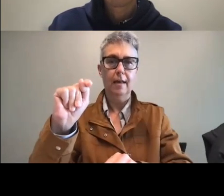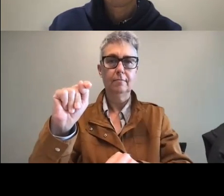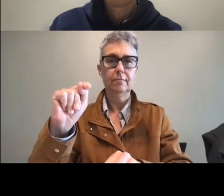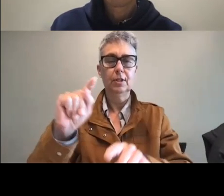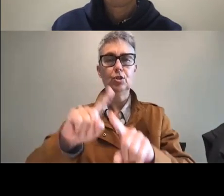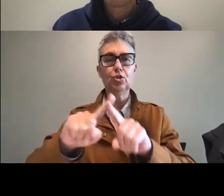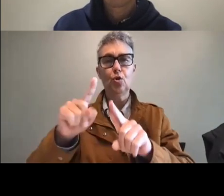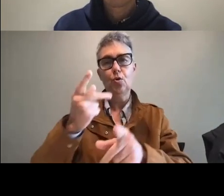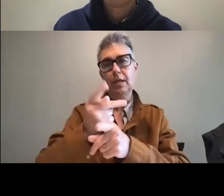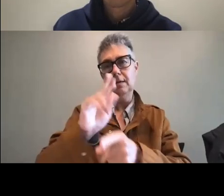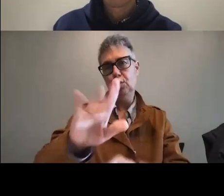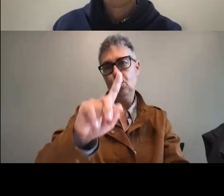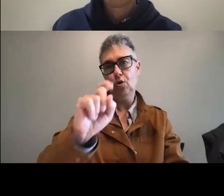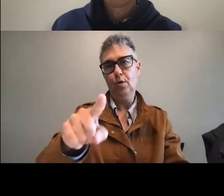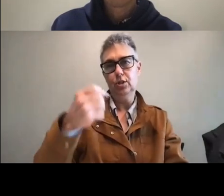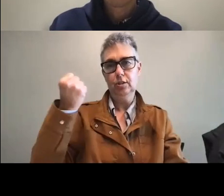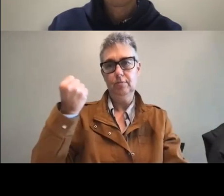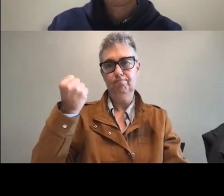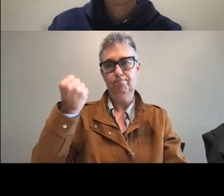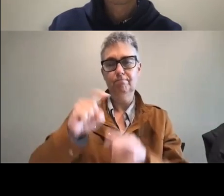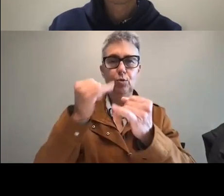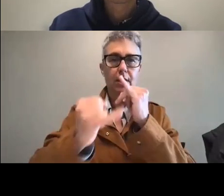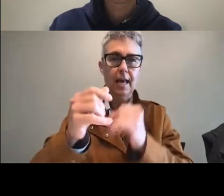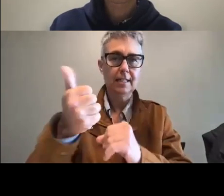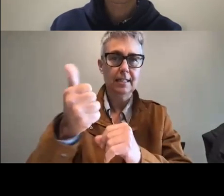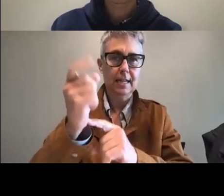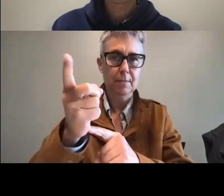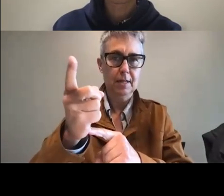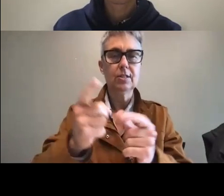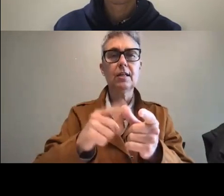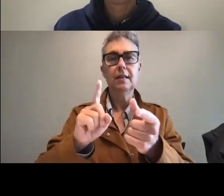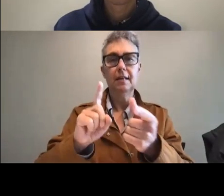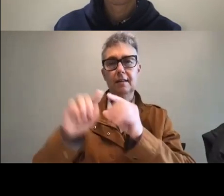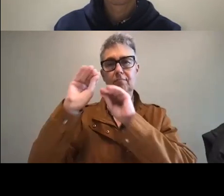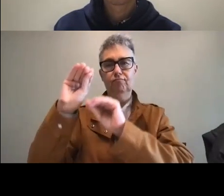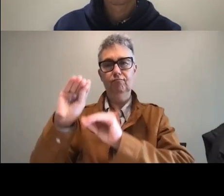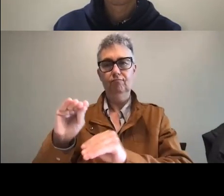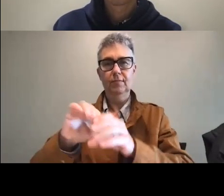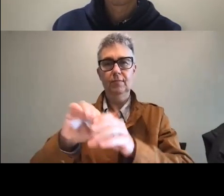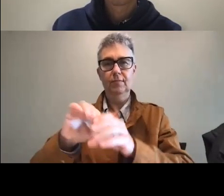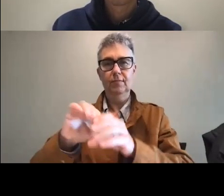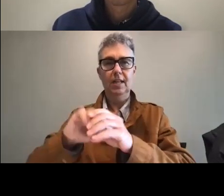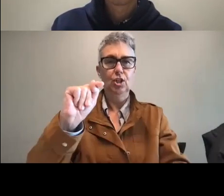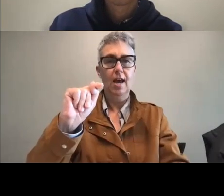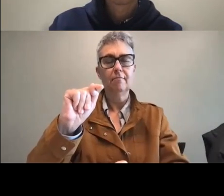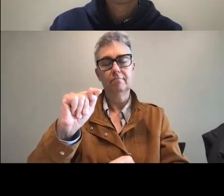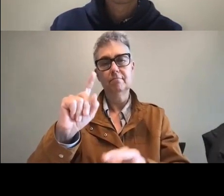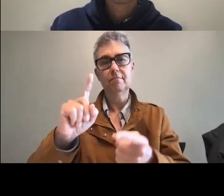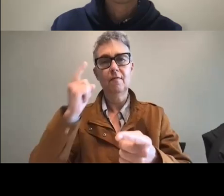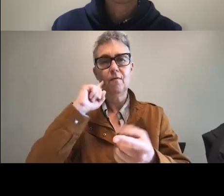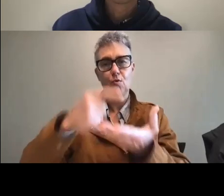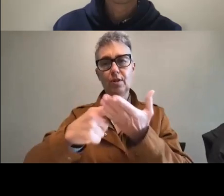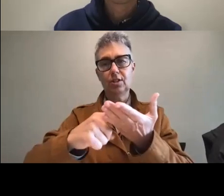if you can hold any questions that you have until the last 10 minutes and then put them in the chat for when going to address, that would